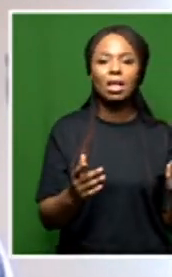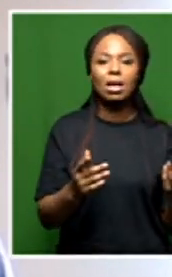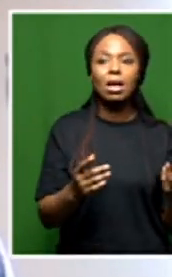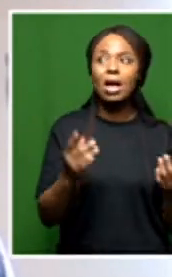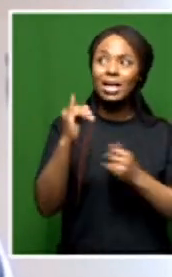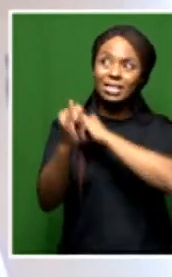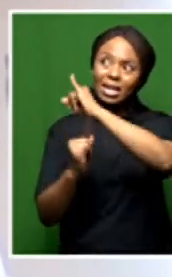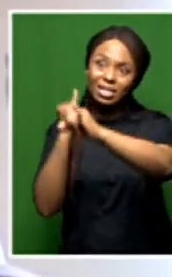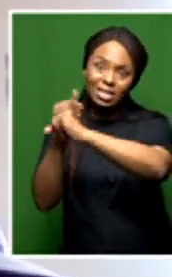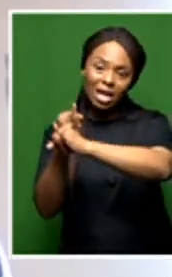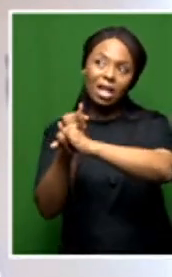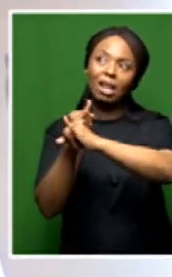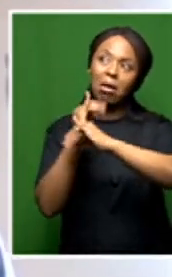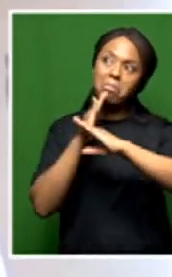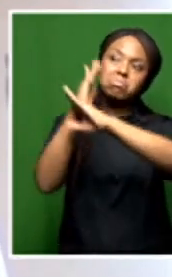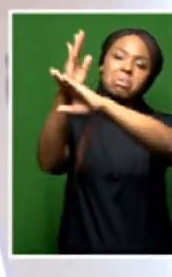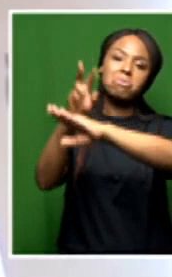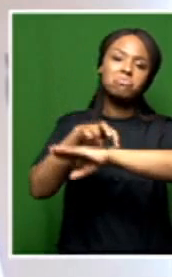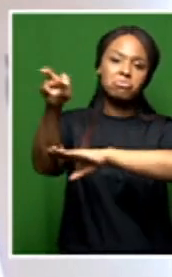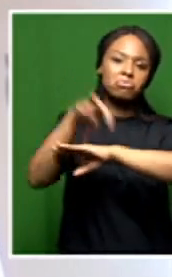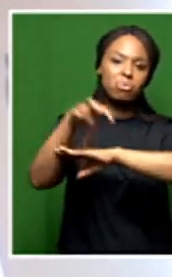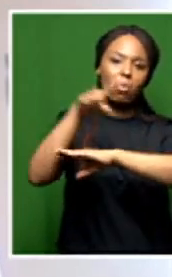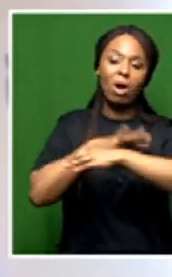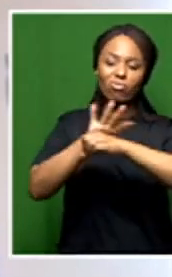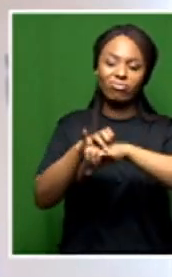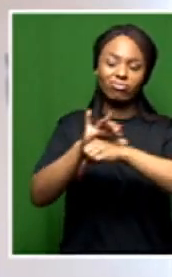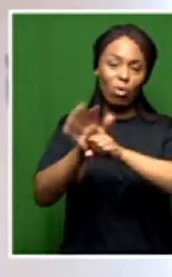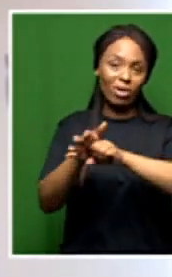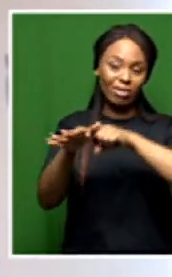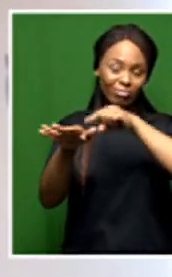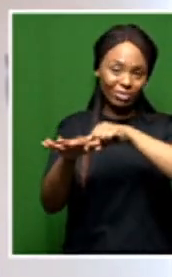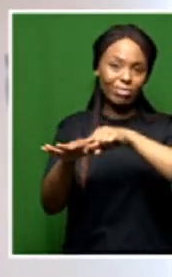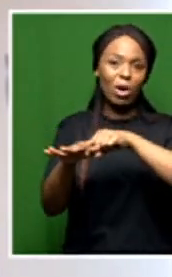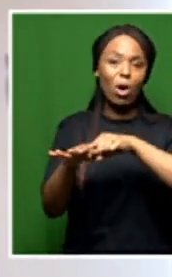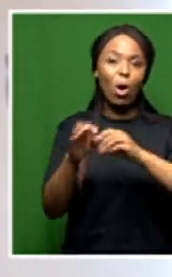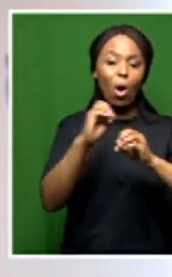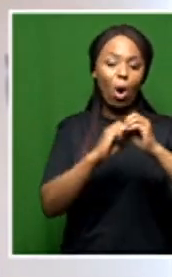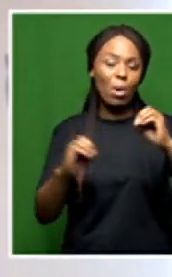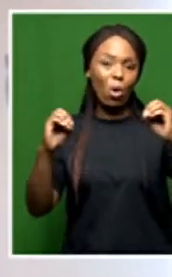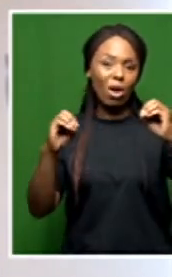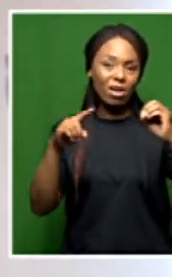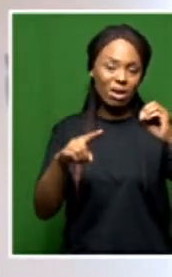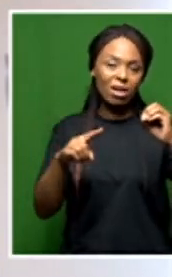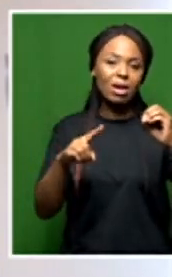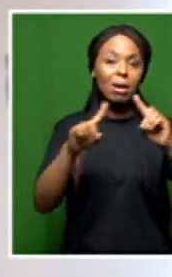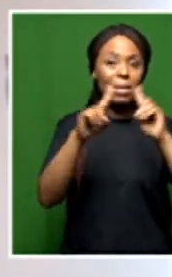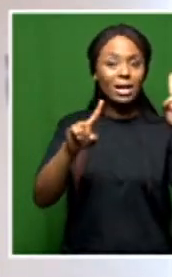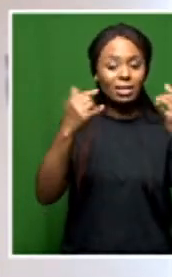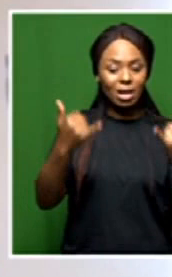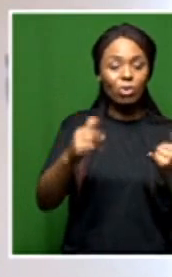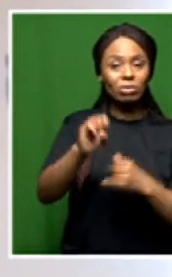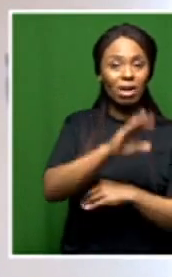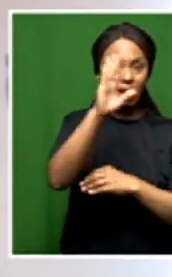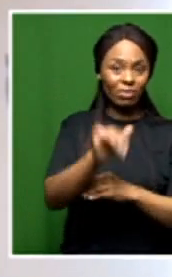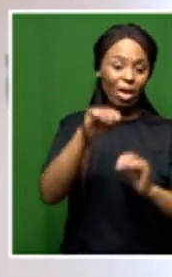particular, because of the Omicron COVID variant. At this rate, we are seeing that South Africa is about to lose